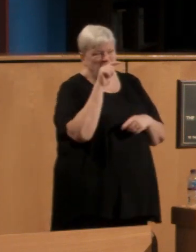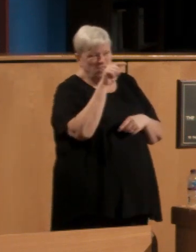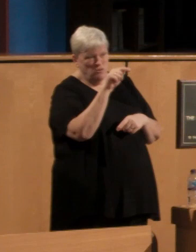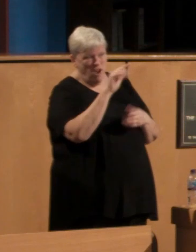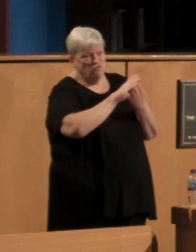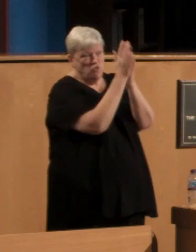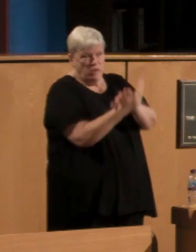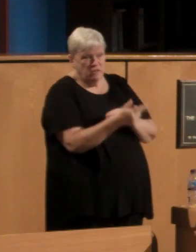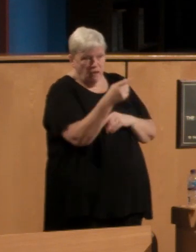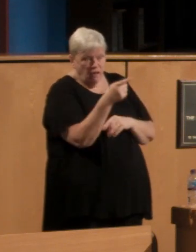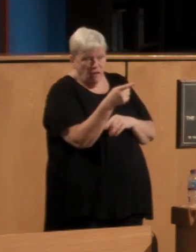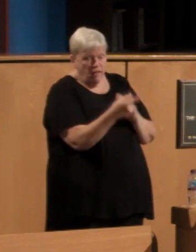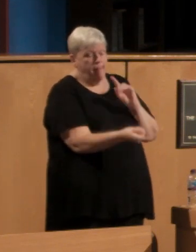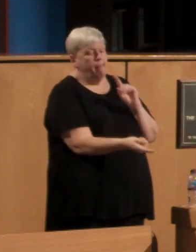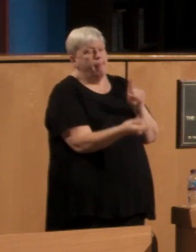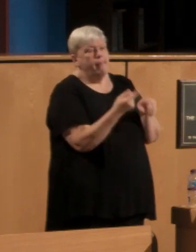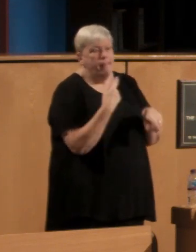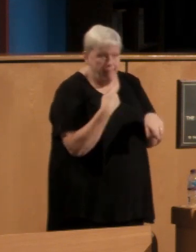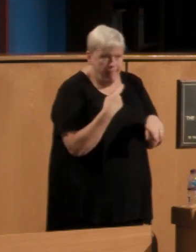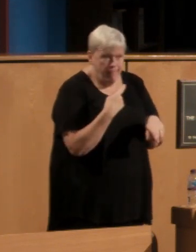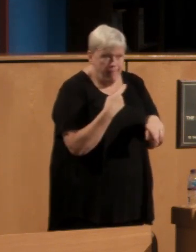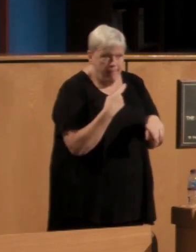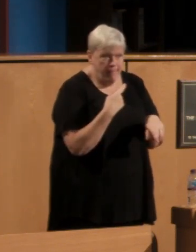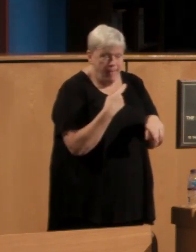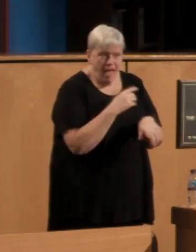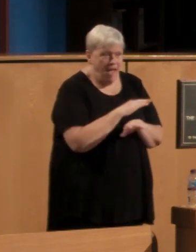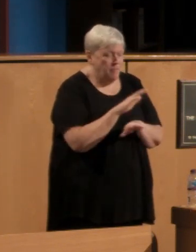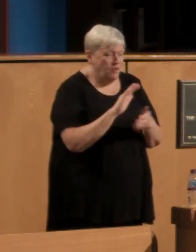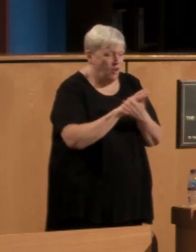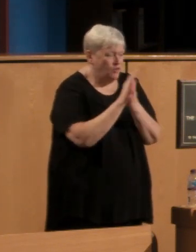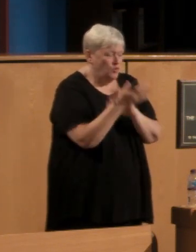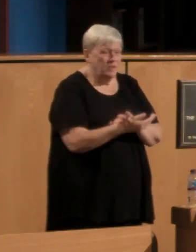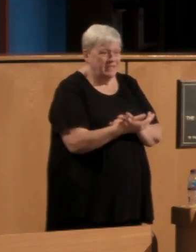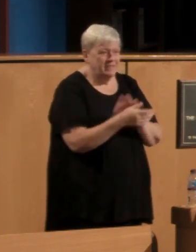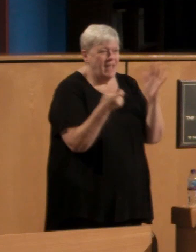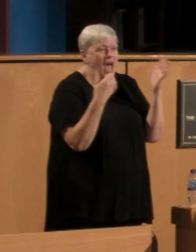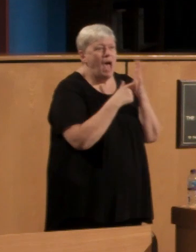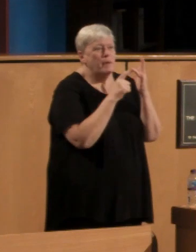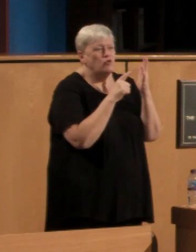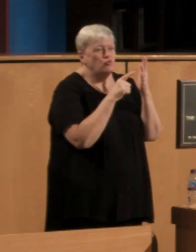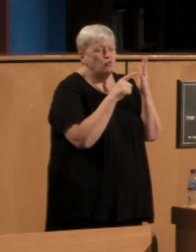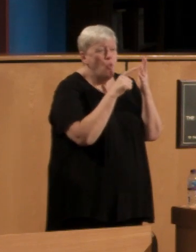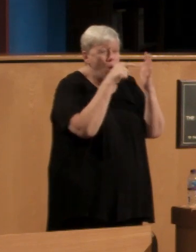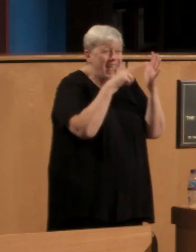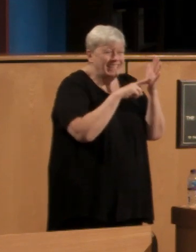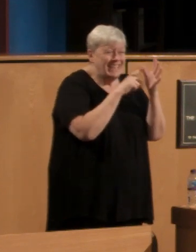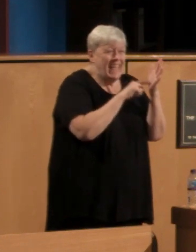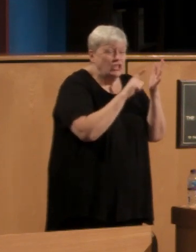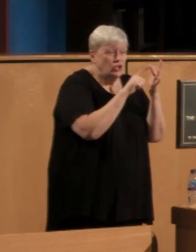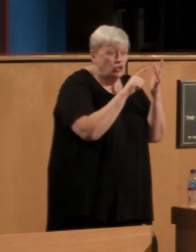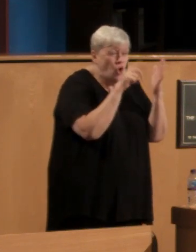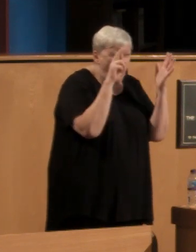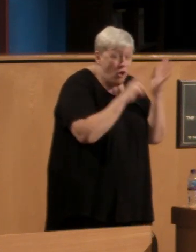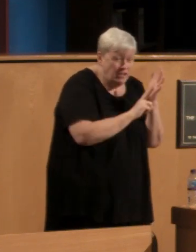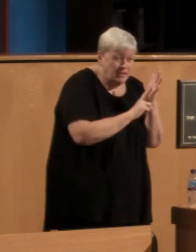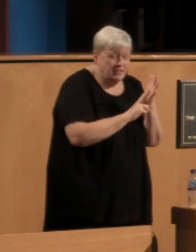ruined." And the retort from the character was, "I'm not ruined, I am ruination." And it's just, I love it. It just